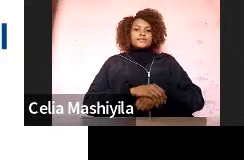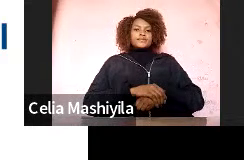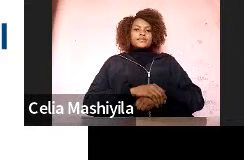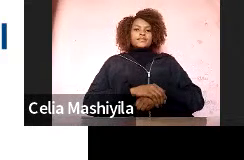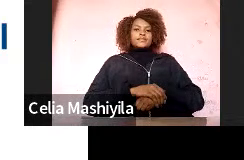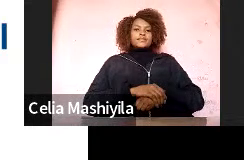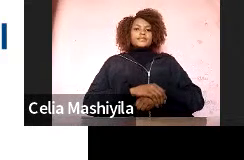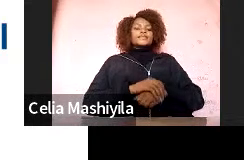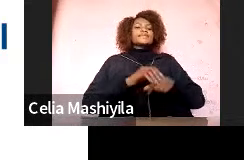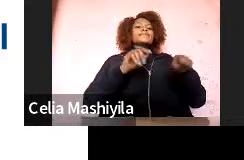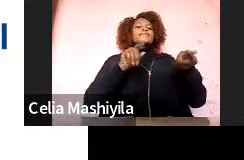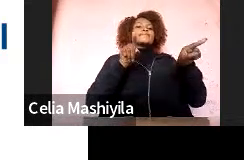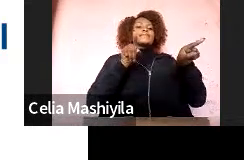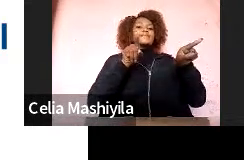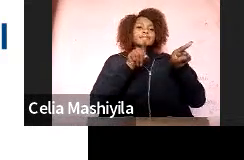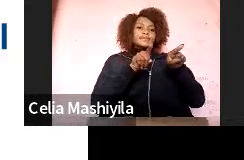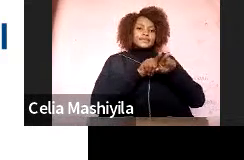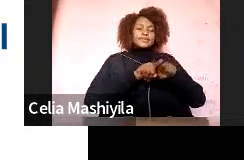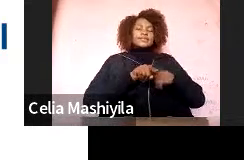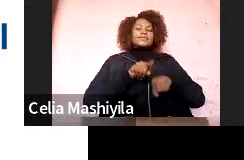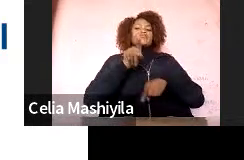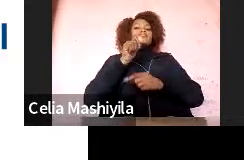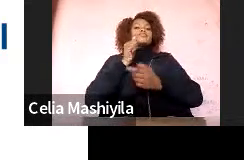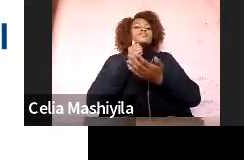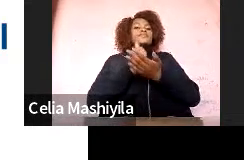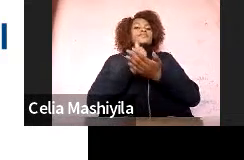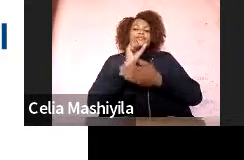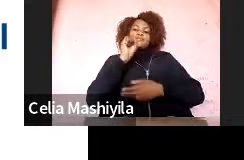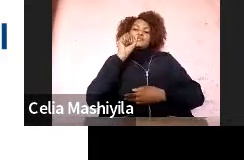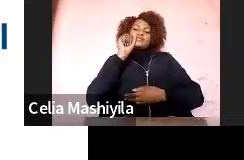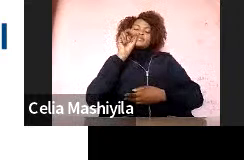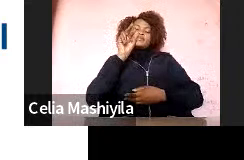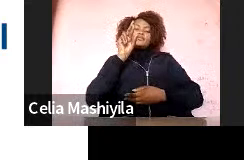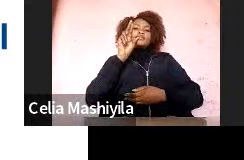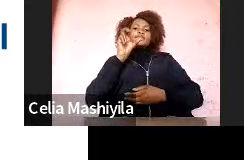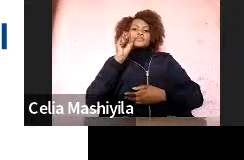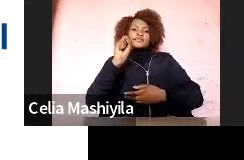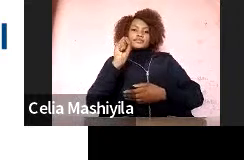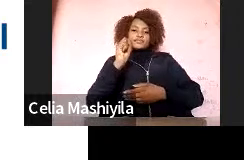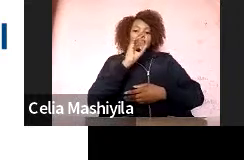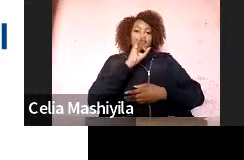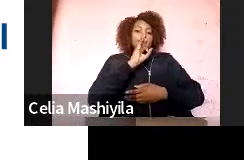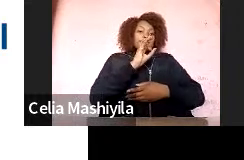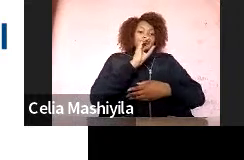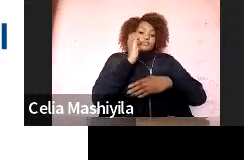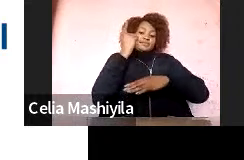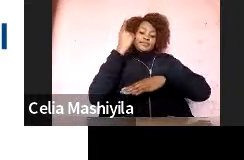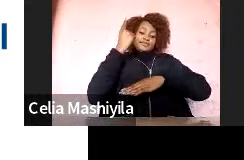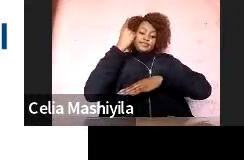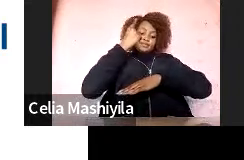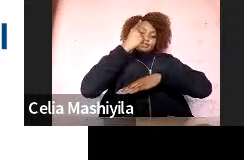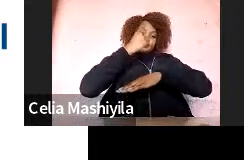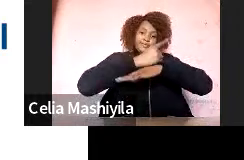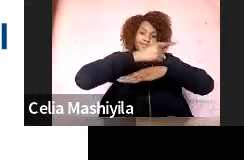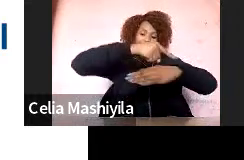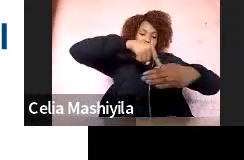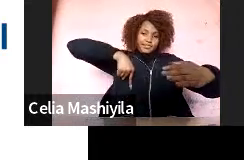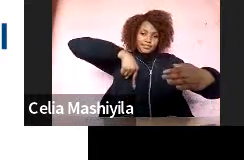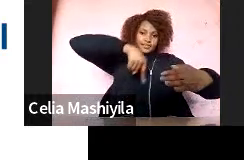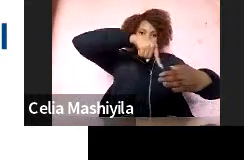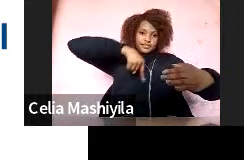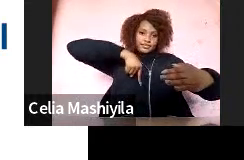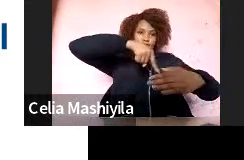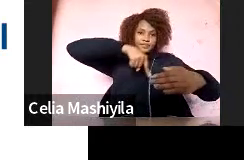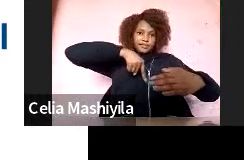SARS within the 30 days when you have received notice about